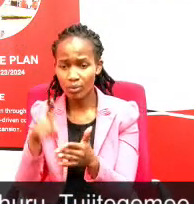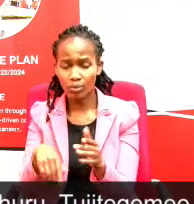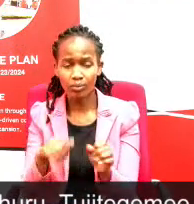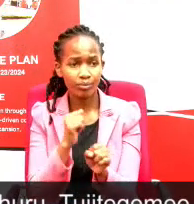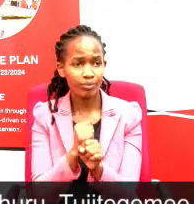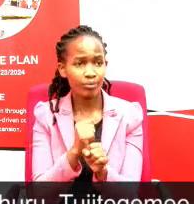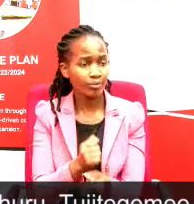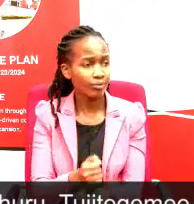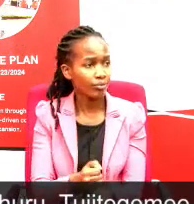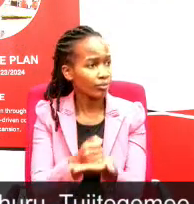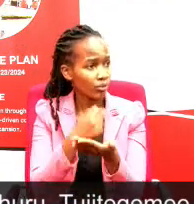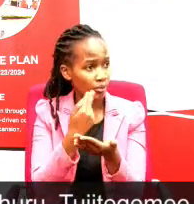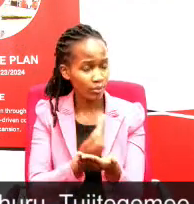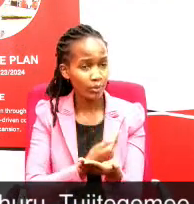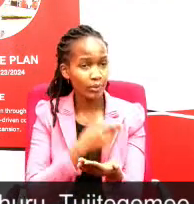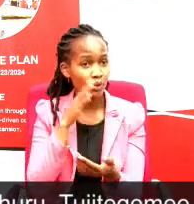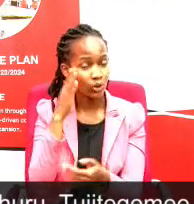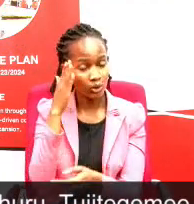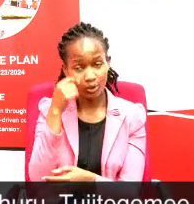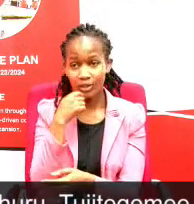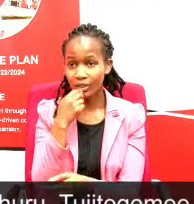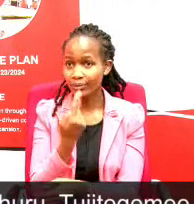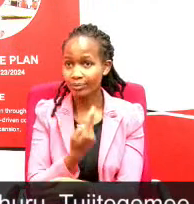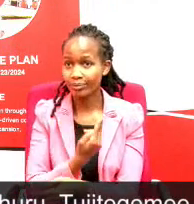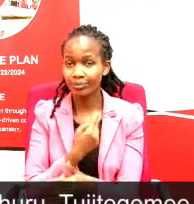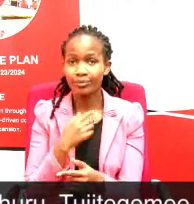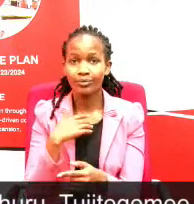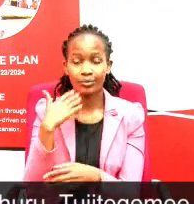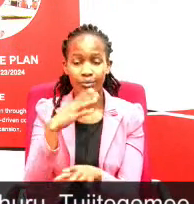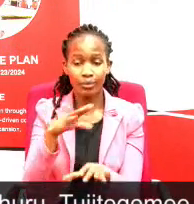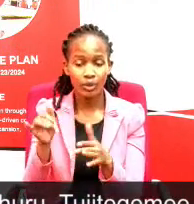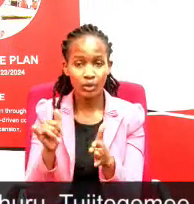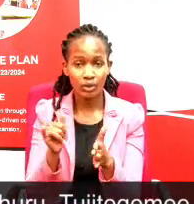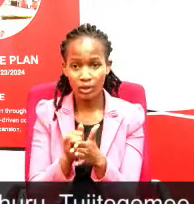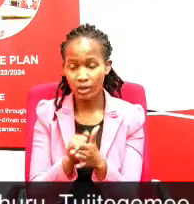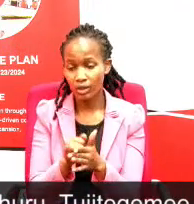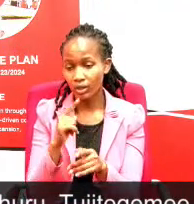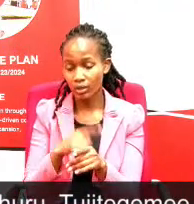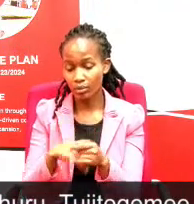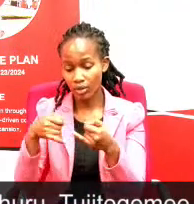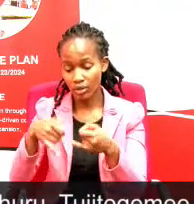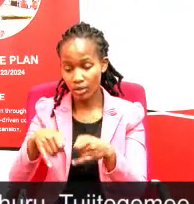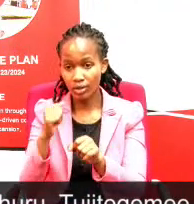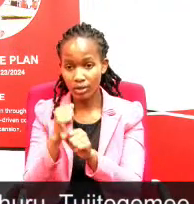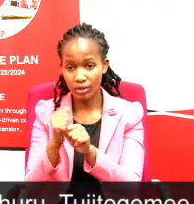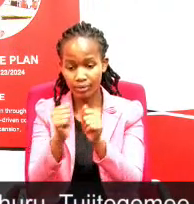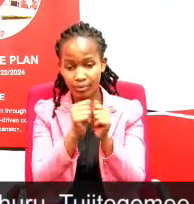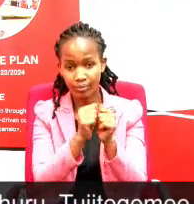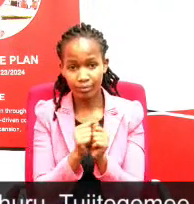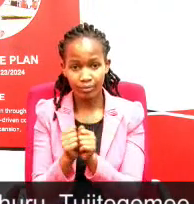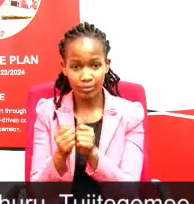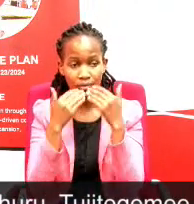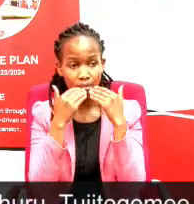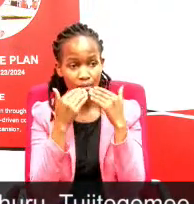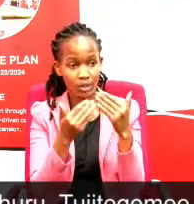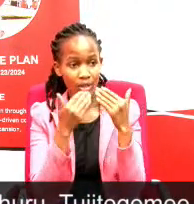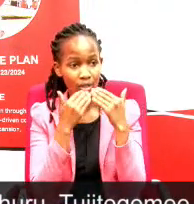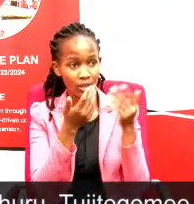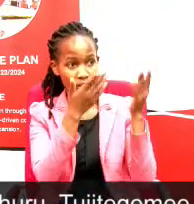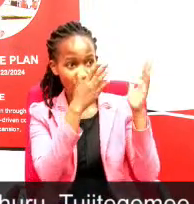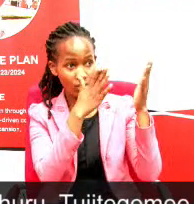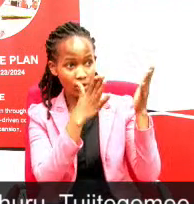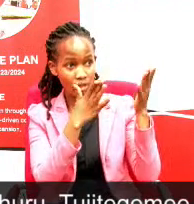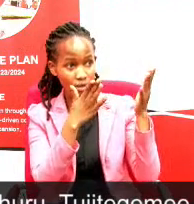It helps us to keep you accountable, and we will be doing that as we try to work together. So thank you very much, and congratulations on the